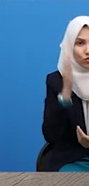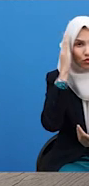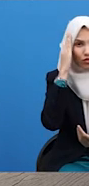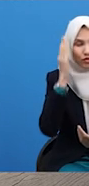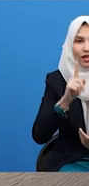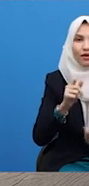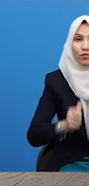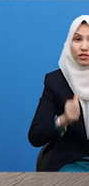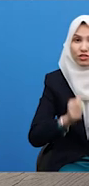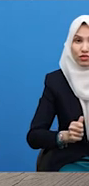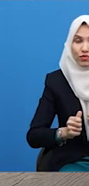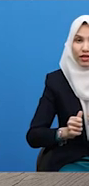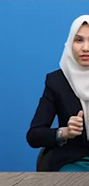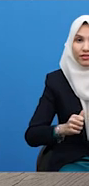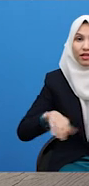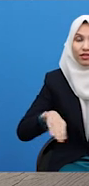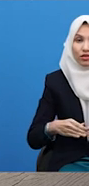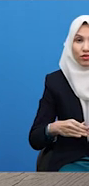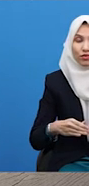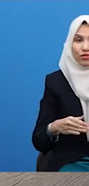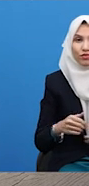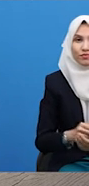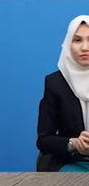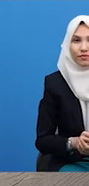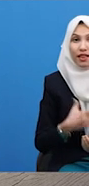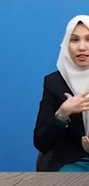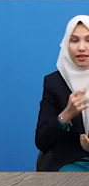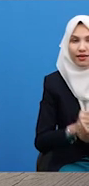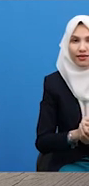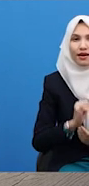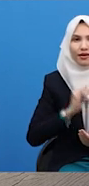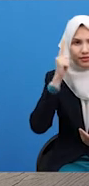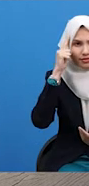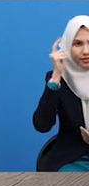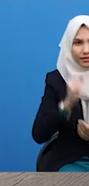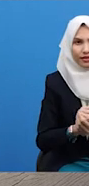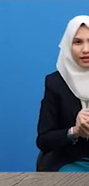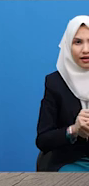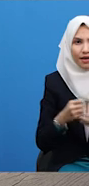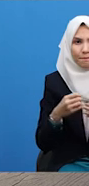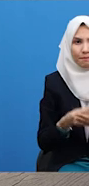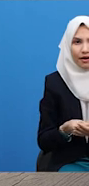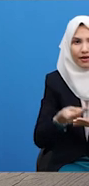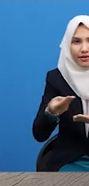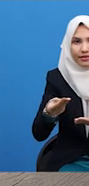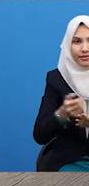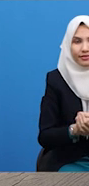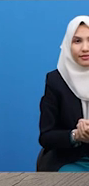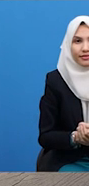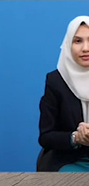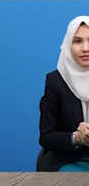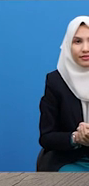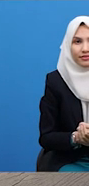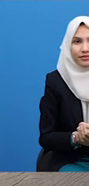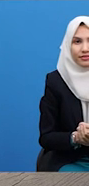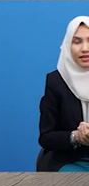one do you prefer? Yeah, I think I'm buying this shade, Little Twinkle. It's pinkish and